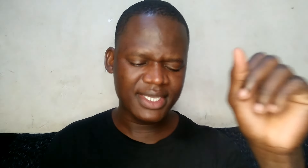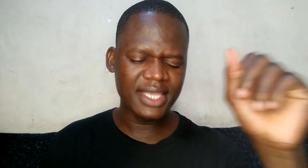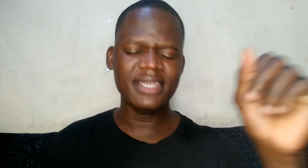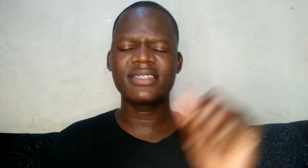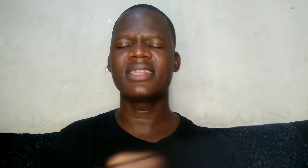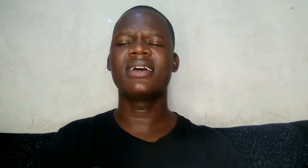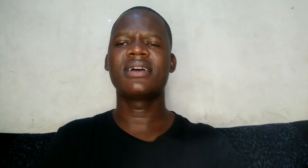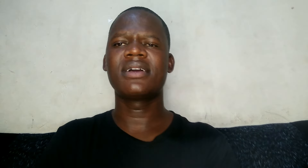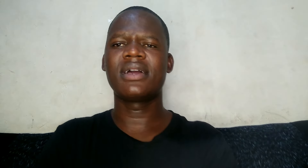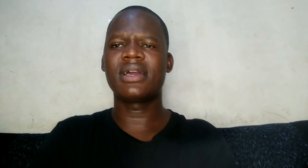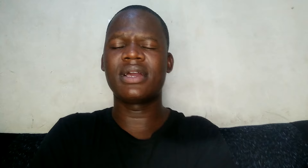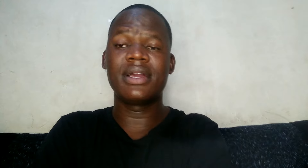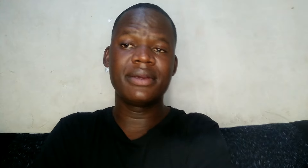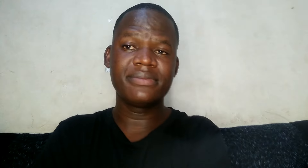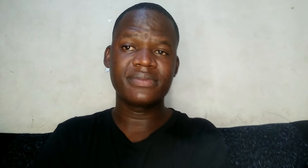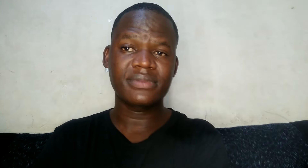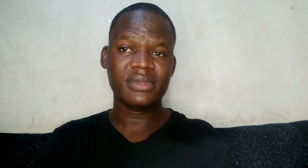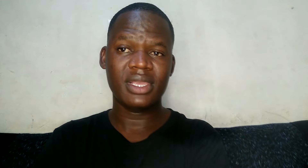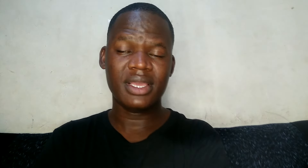respect